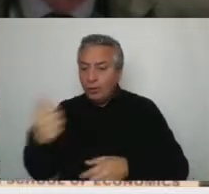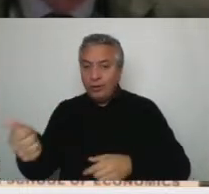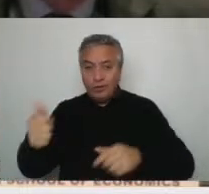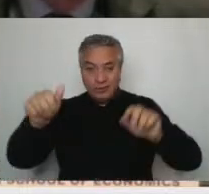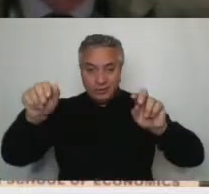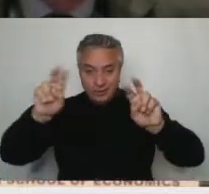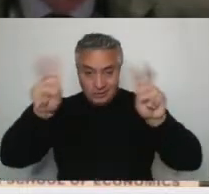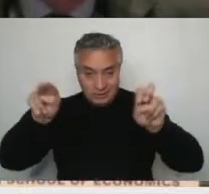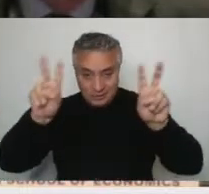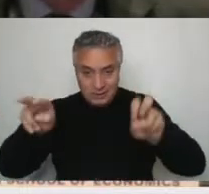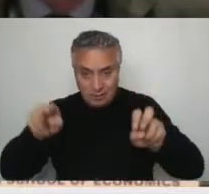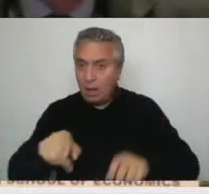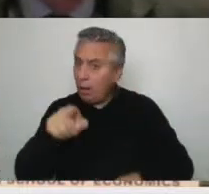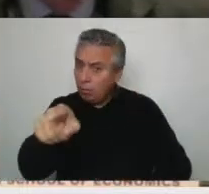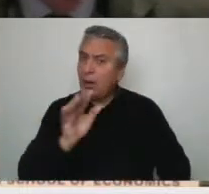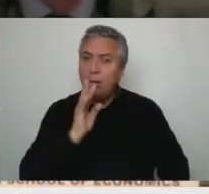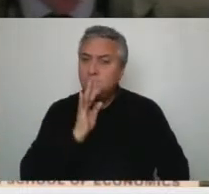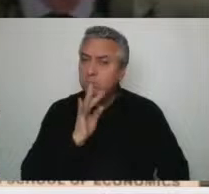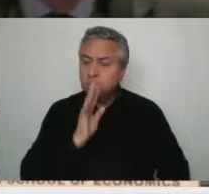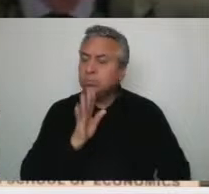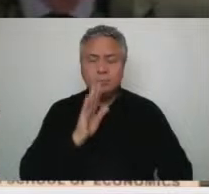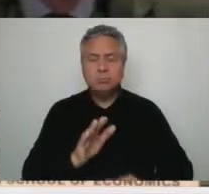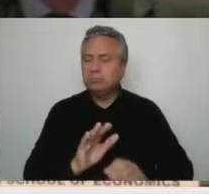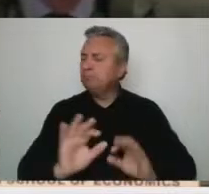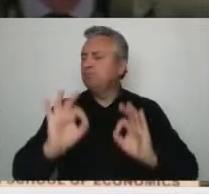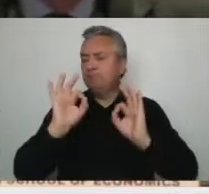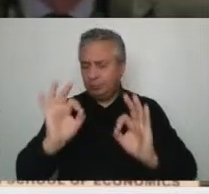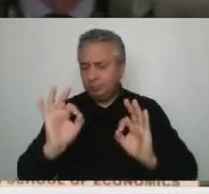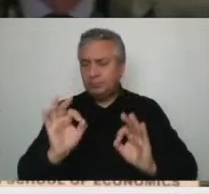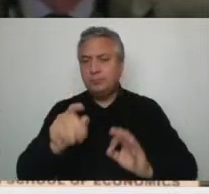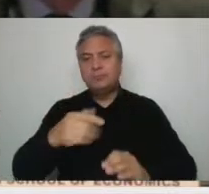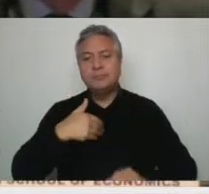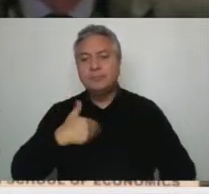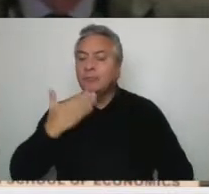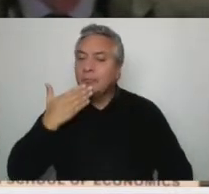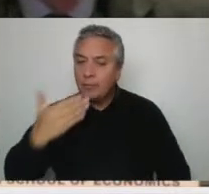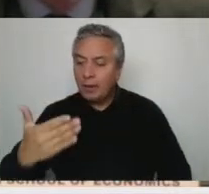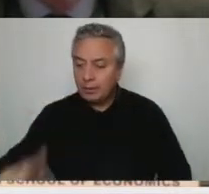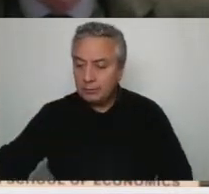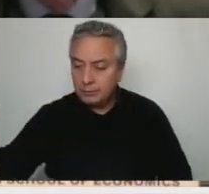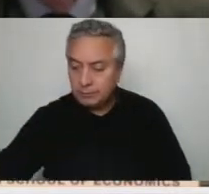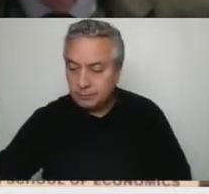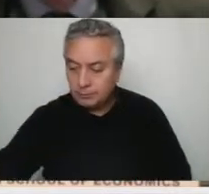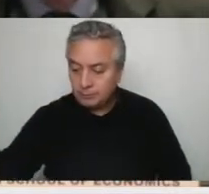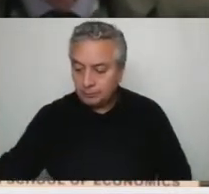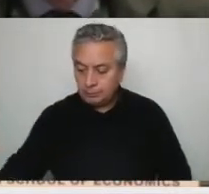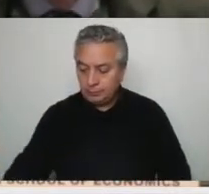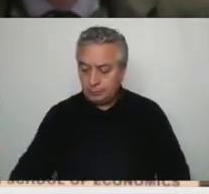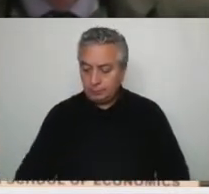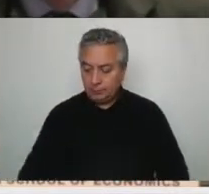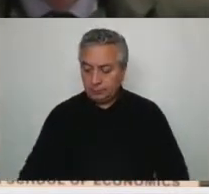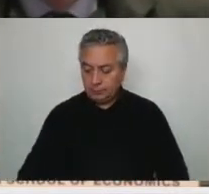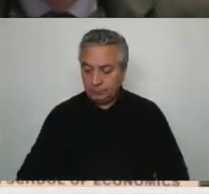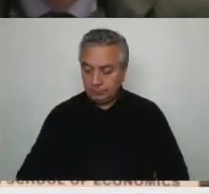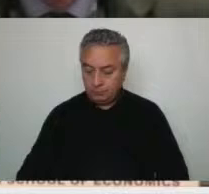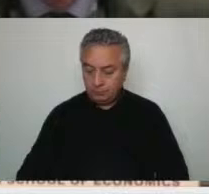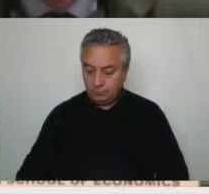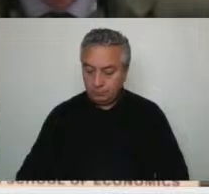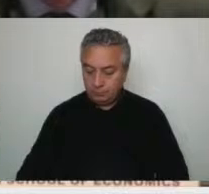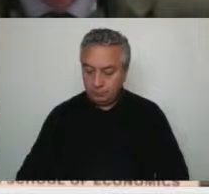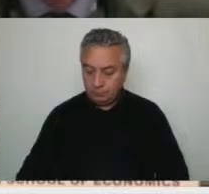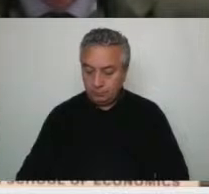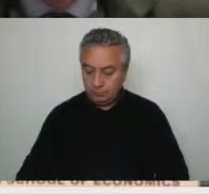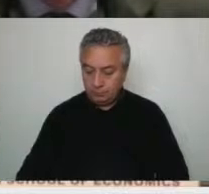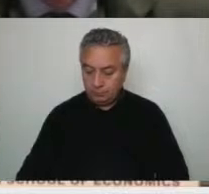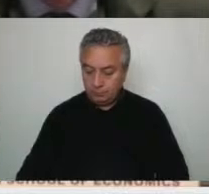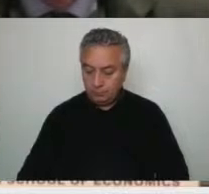much from my side. ¿Tenemos más comentarios? We now offer the floor.